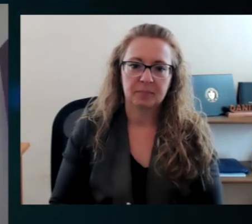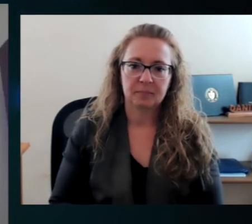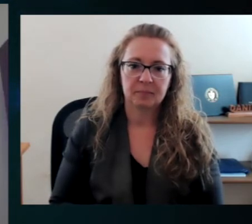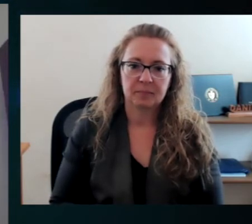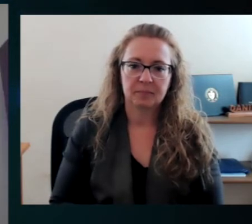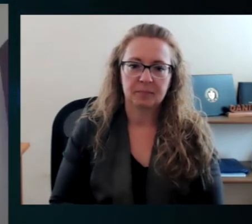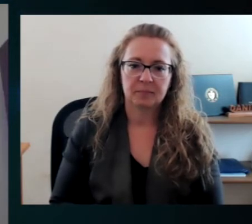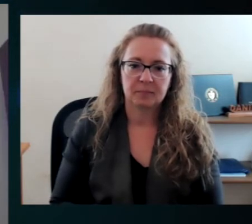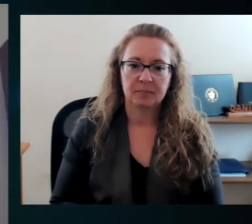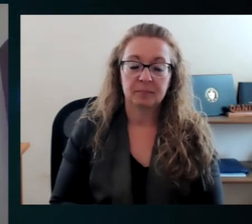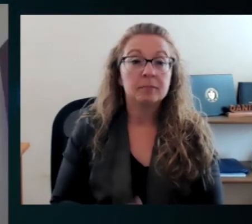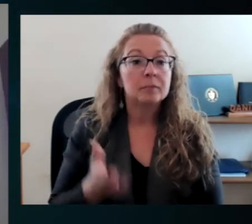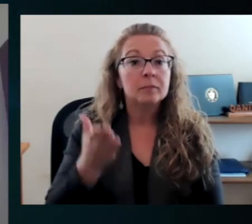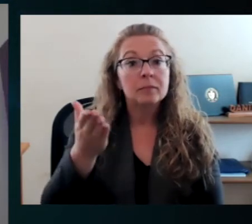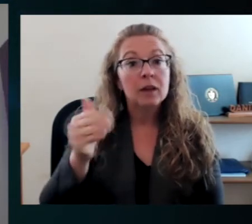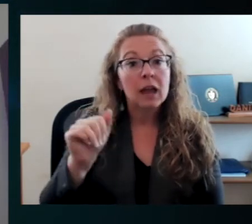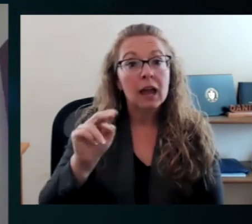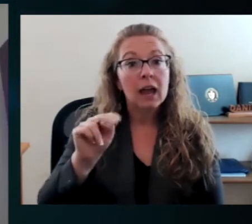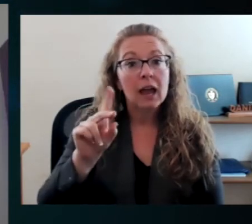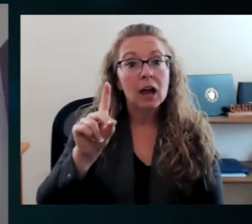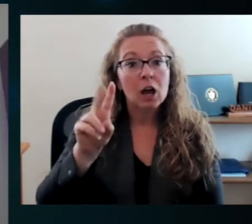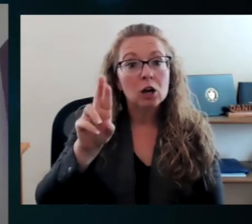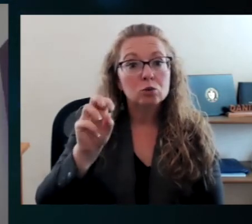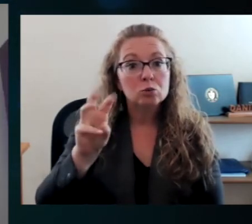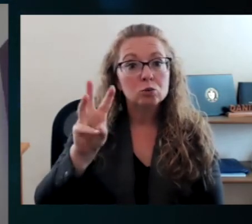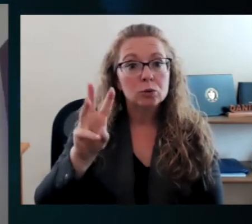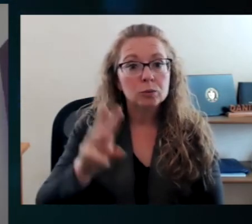Andrew, you had something that you wanted to add here?